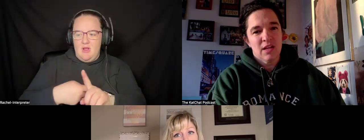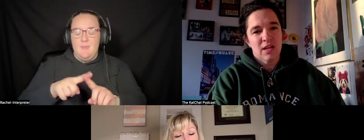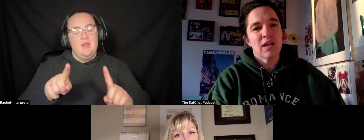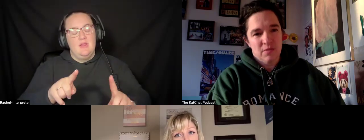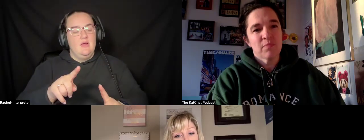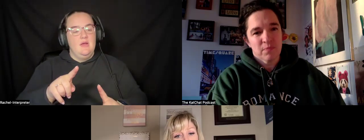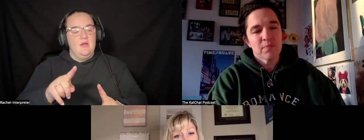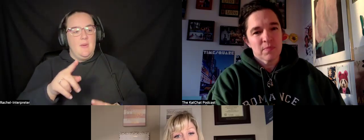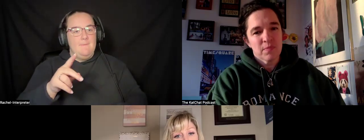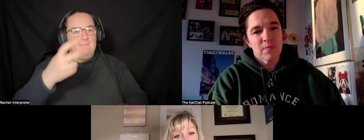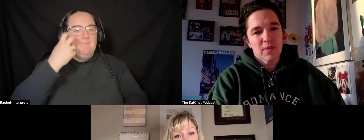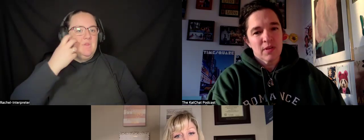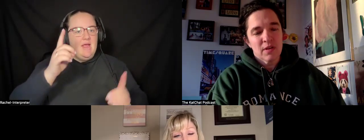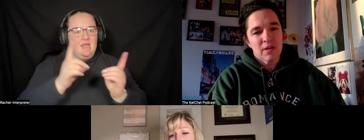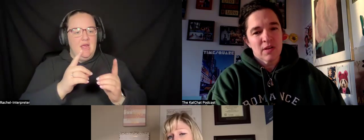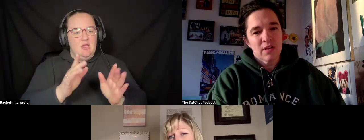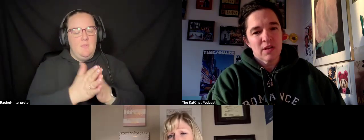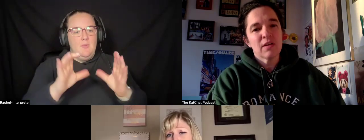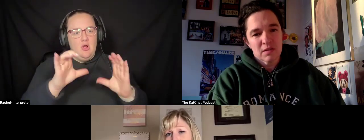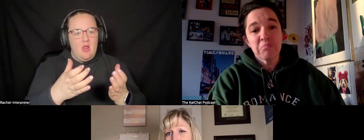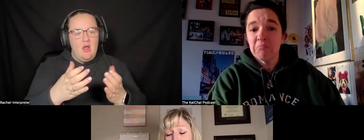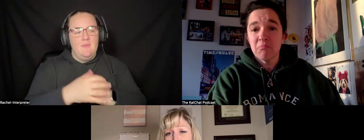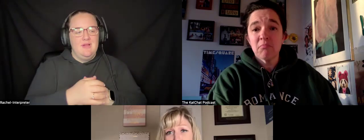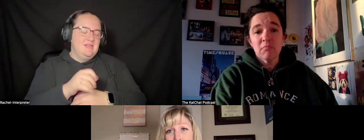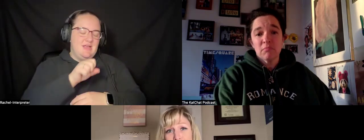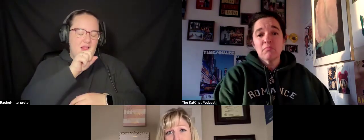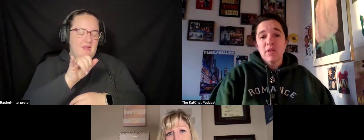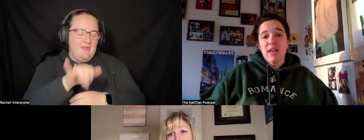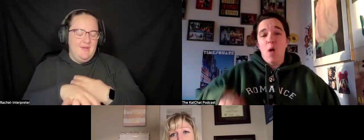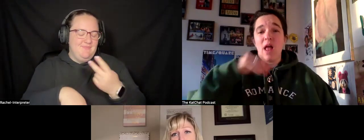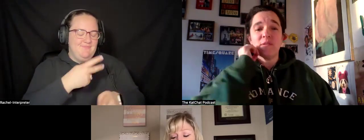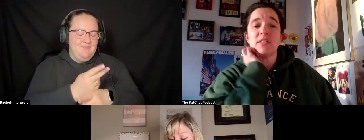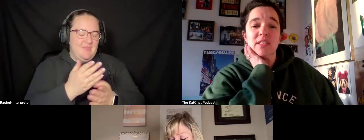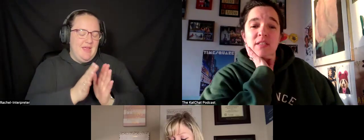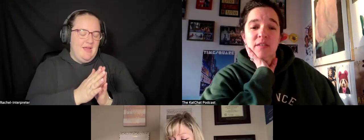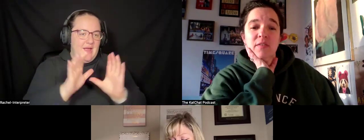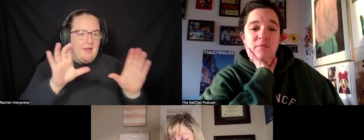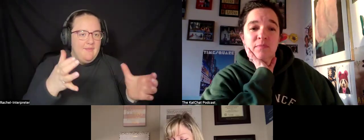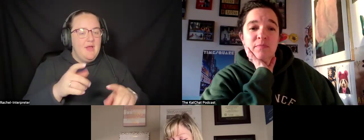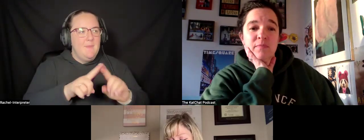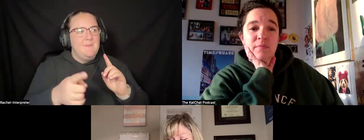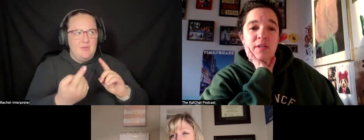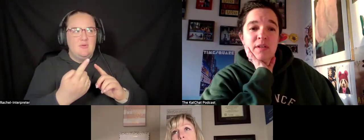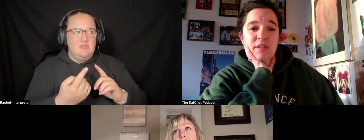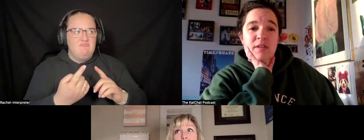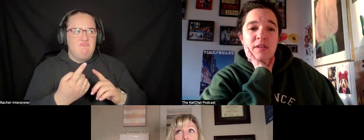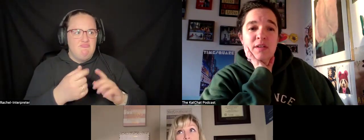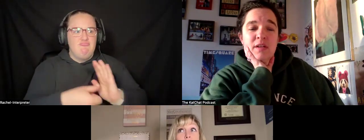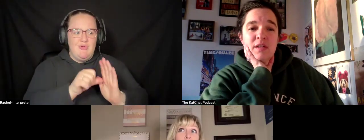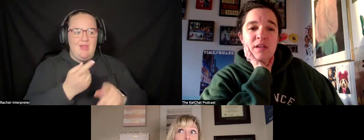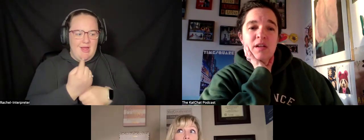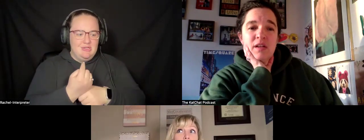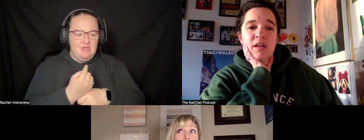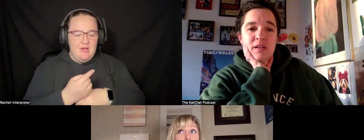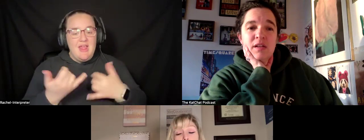time. Um, because I like Erin Krakow. So. But yeah, those were kind of the ones that stood out to me last year. And then like in terms of like